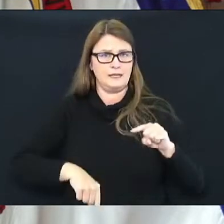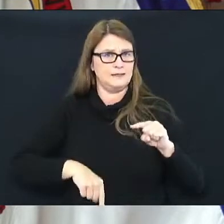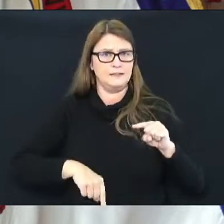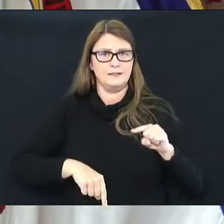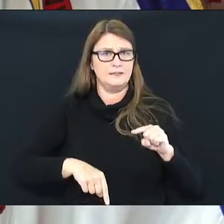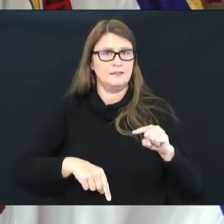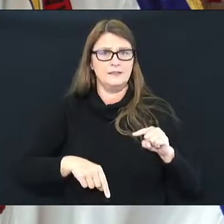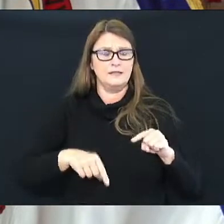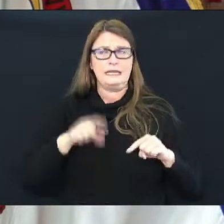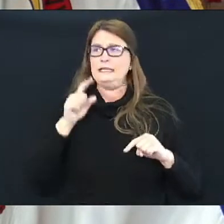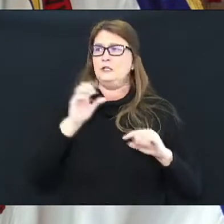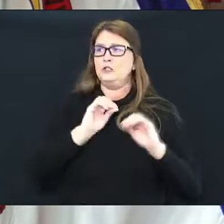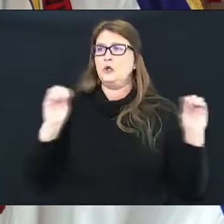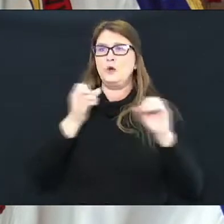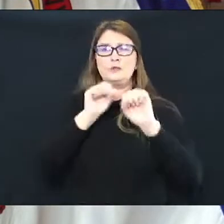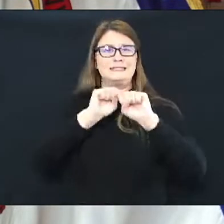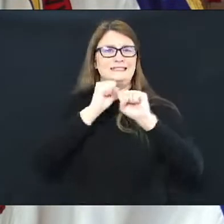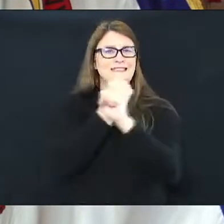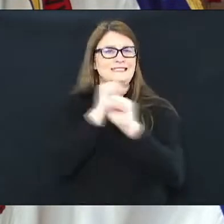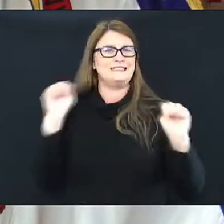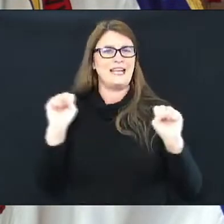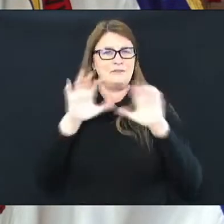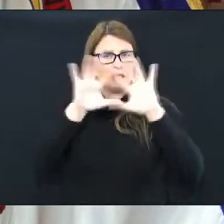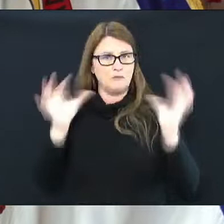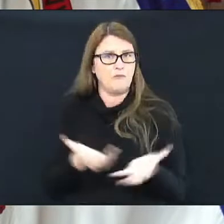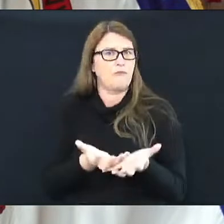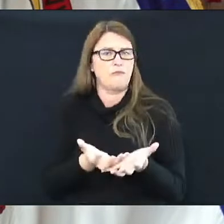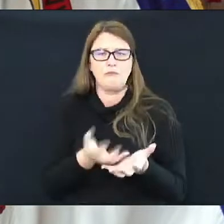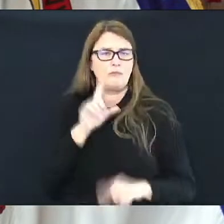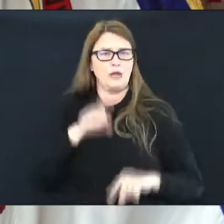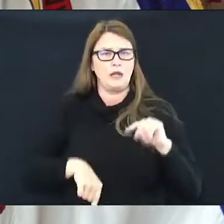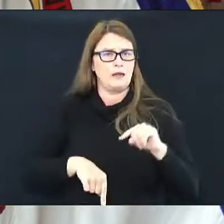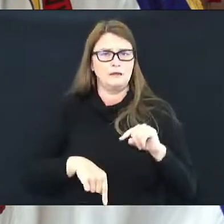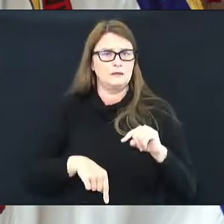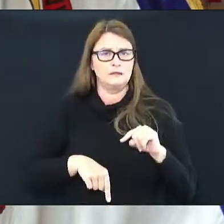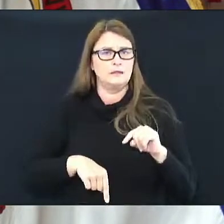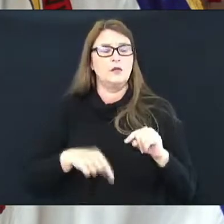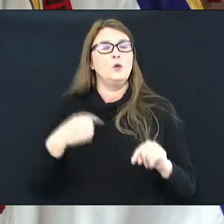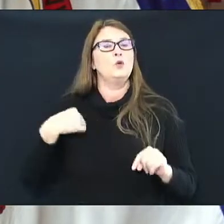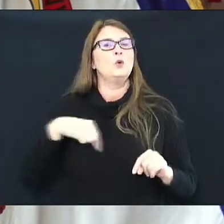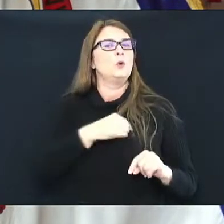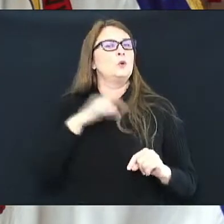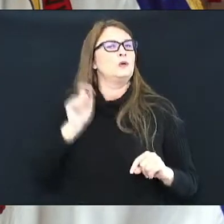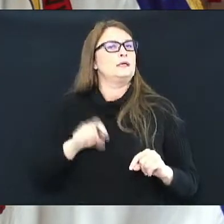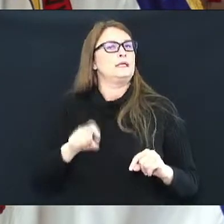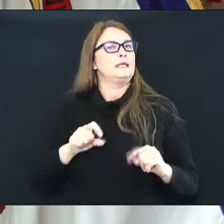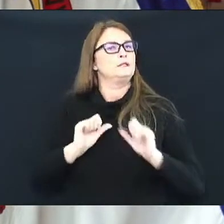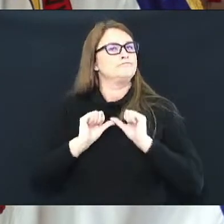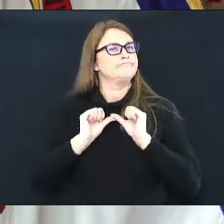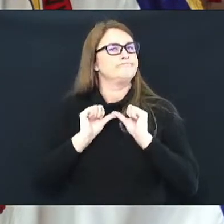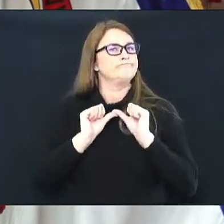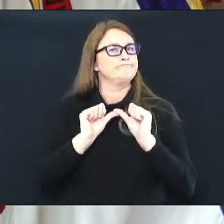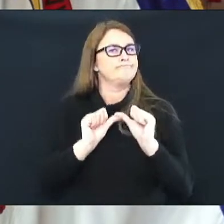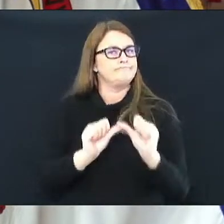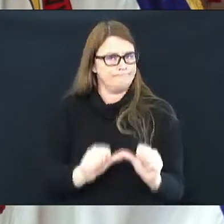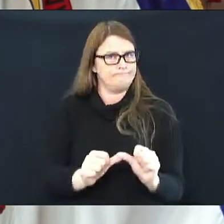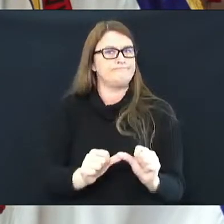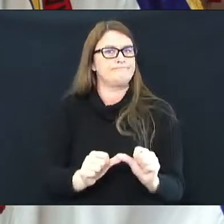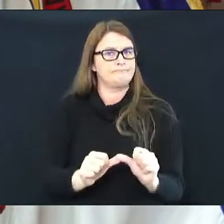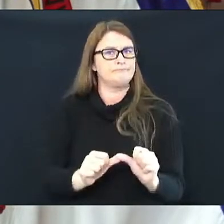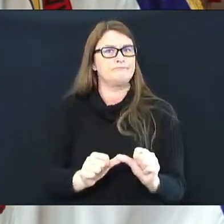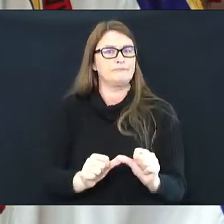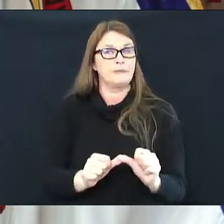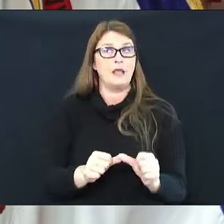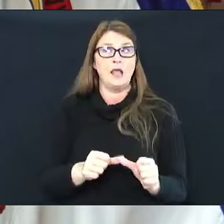bubble wrapped or something like that. We've got to go on, and in some way, somehow, I think by